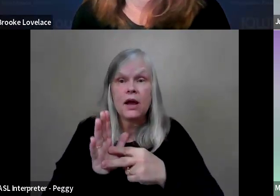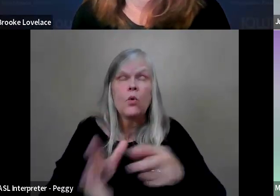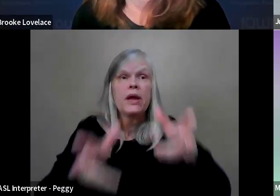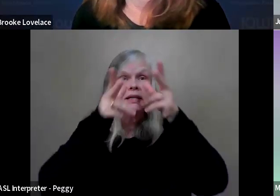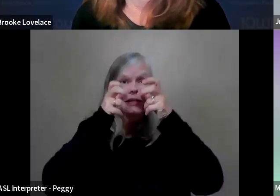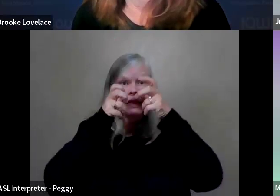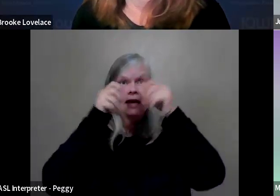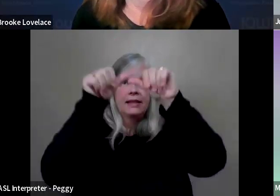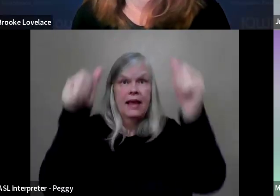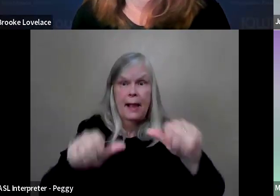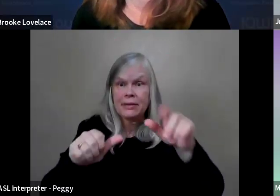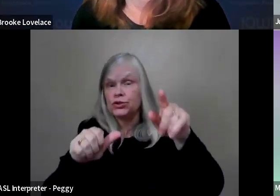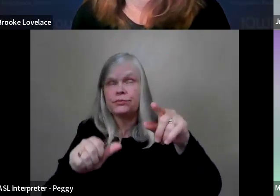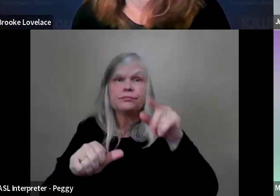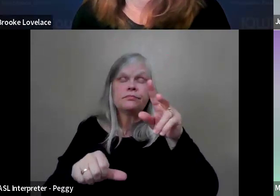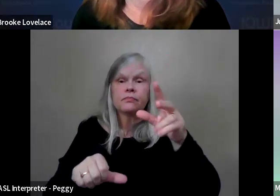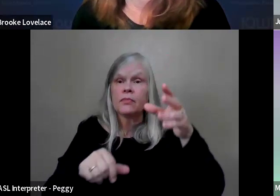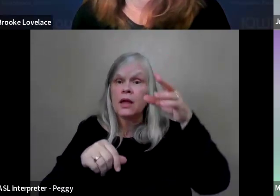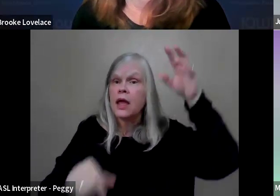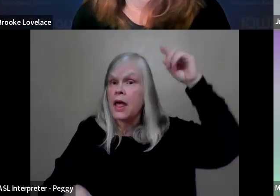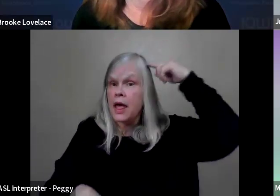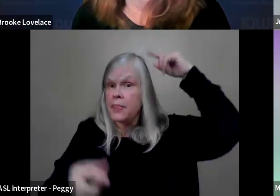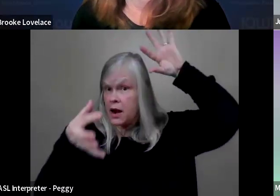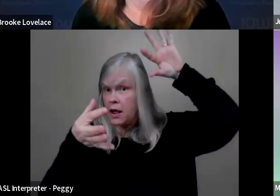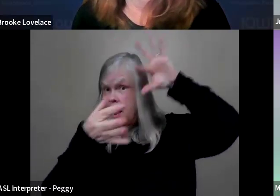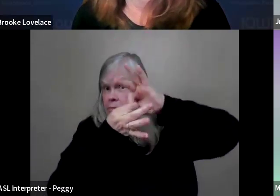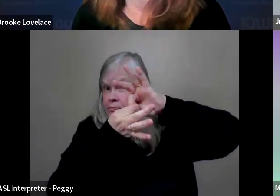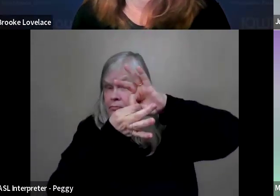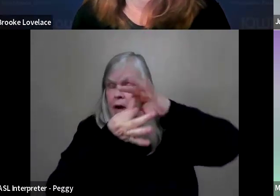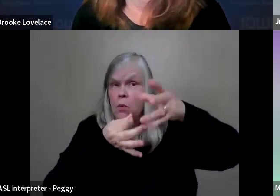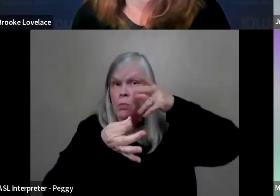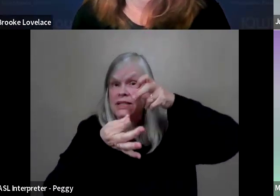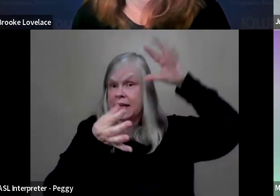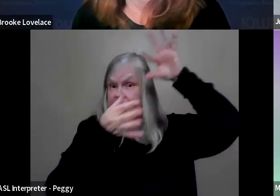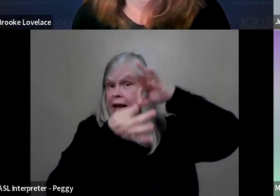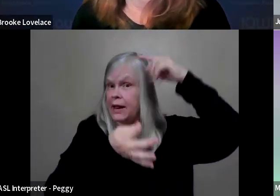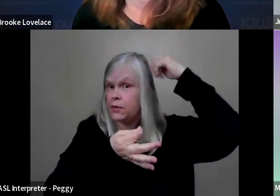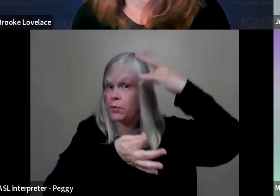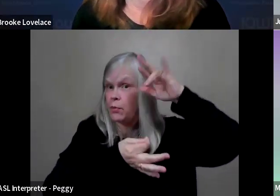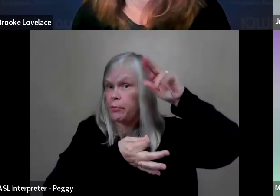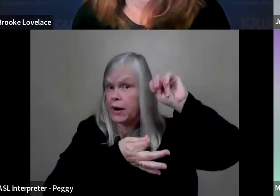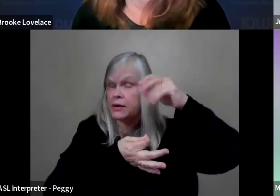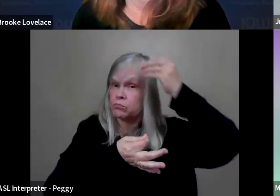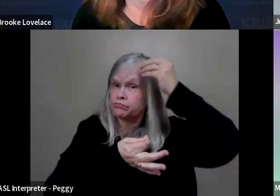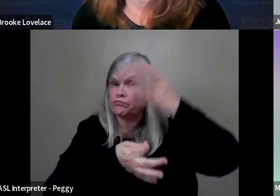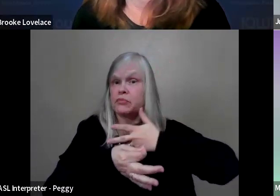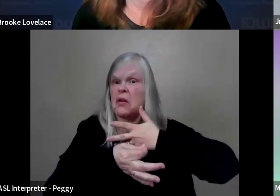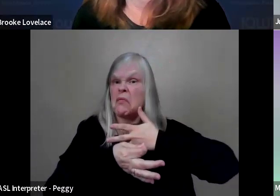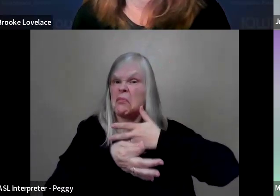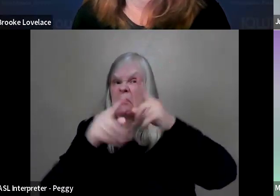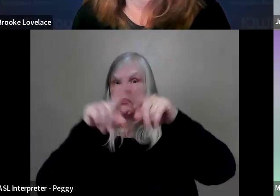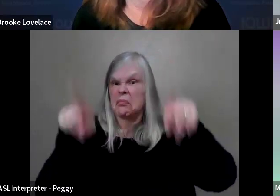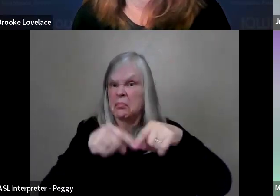image, and our brain puts the image on top of each other and tells us what we're seeing. Now that starts to be impacted by